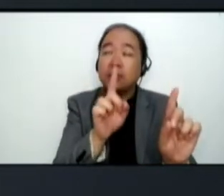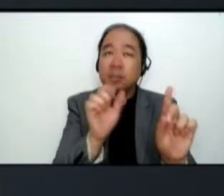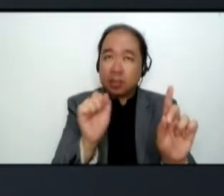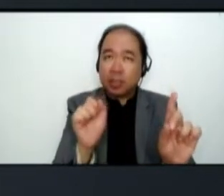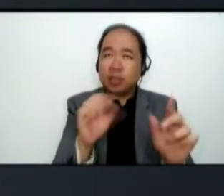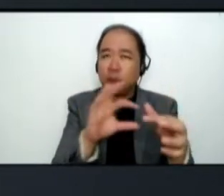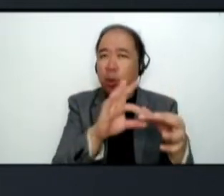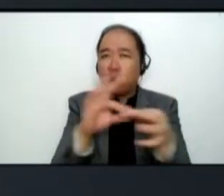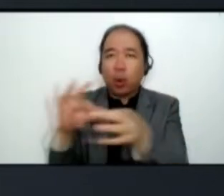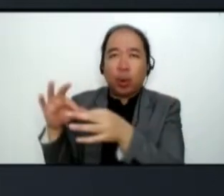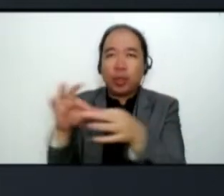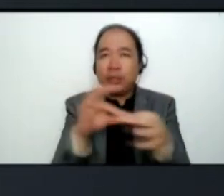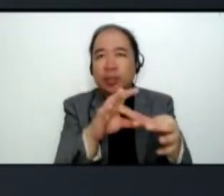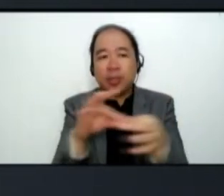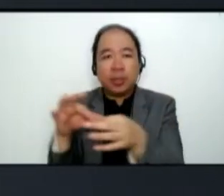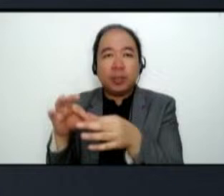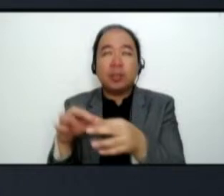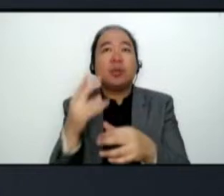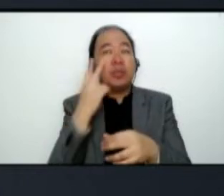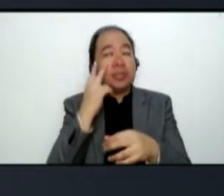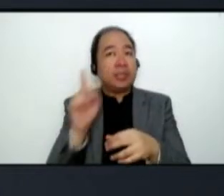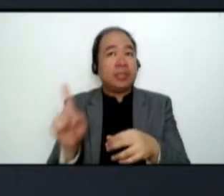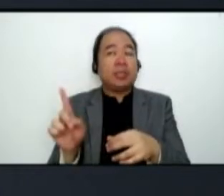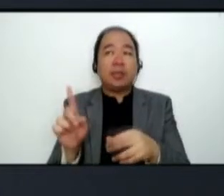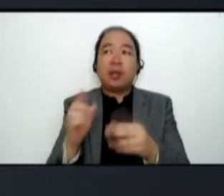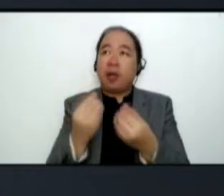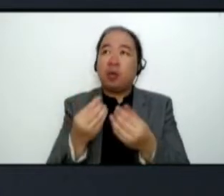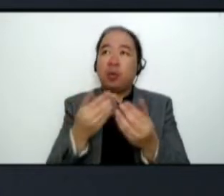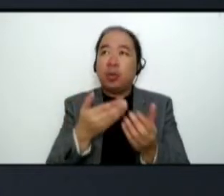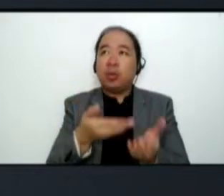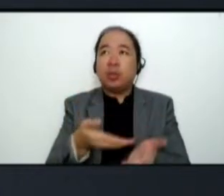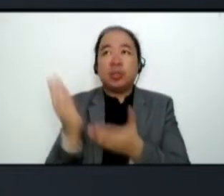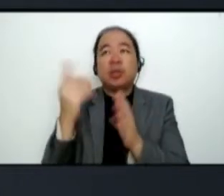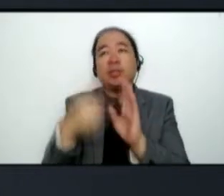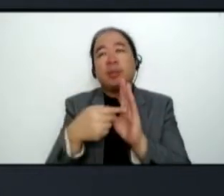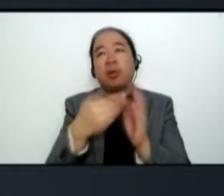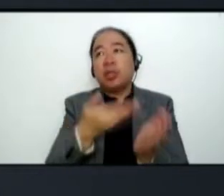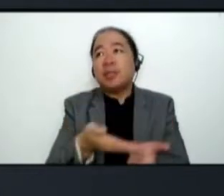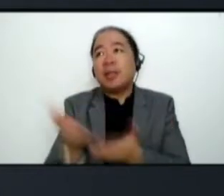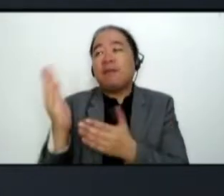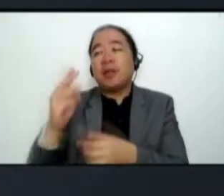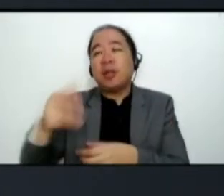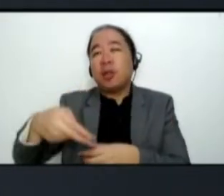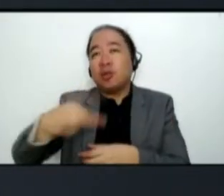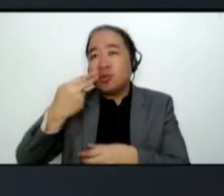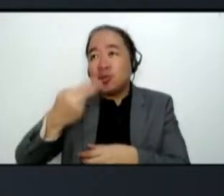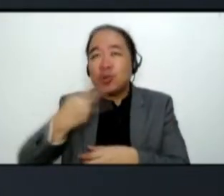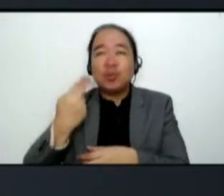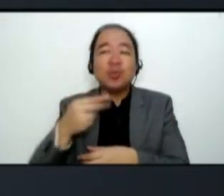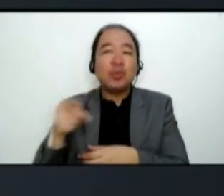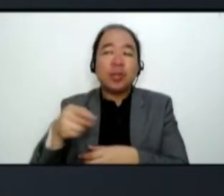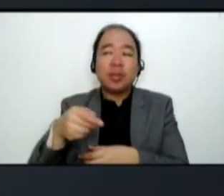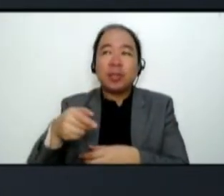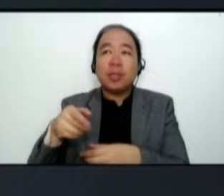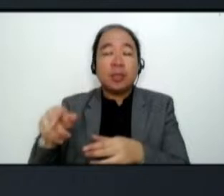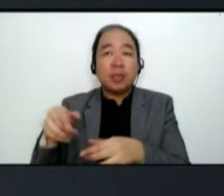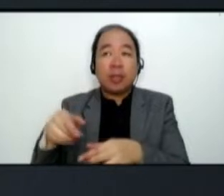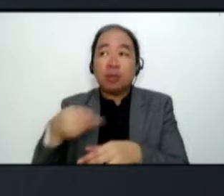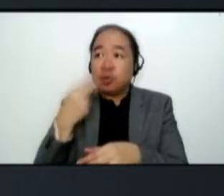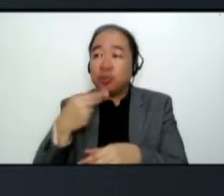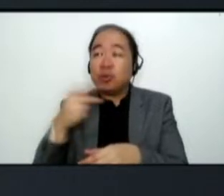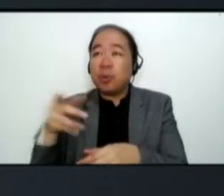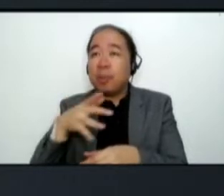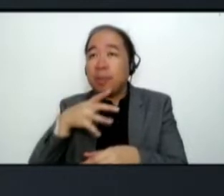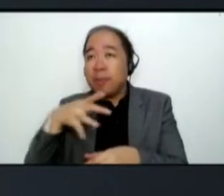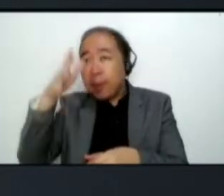a distance of a soup. That means if you deliver a soup to your parents, to your children, the soup keeps warm. And then